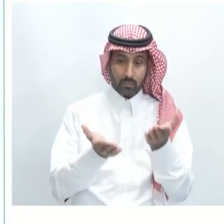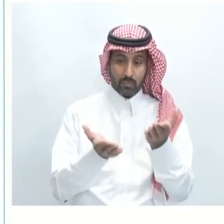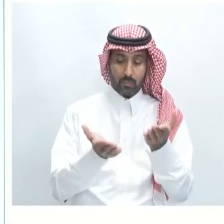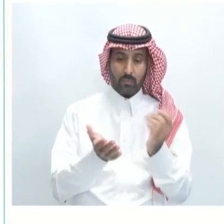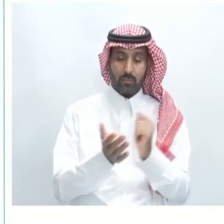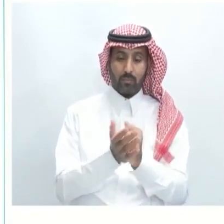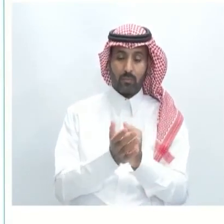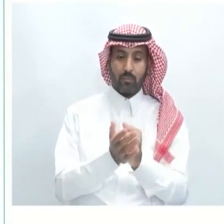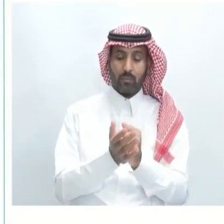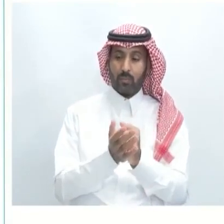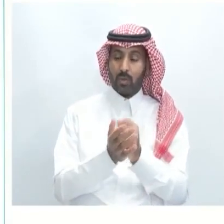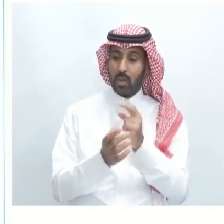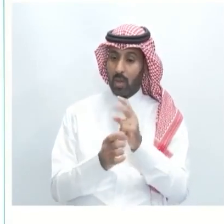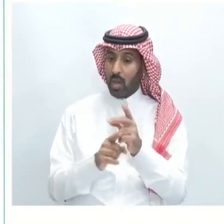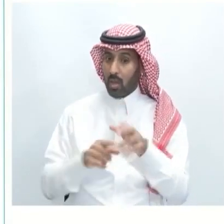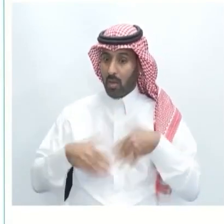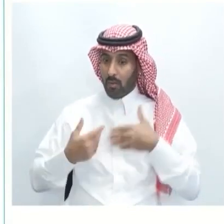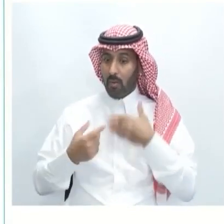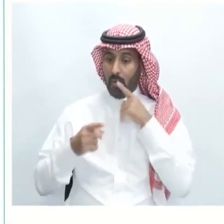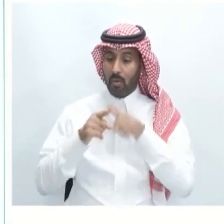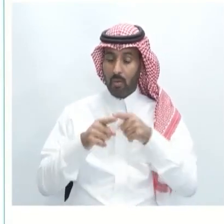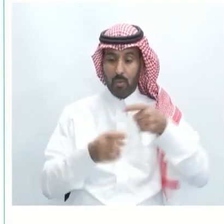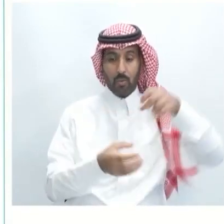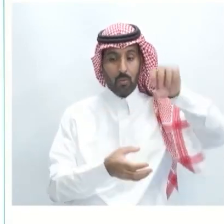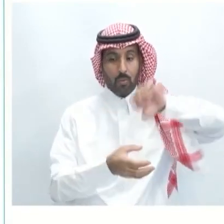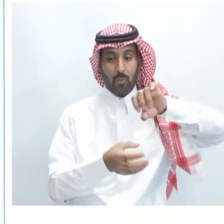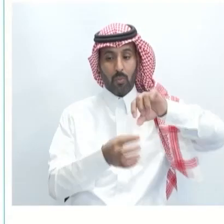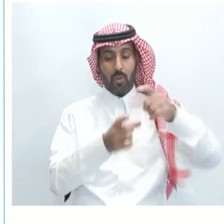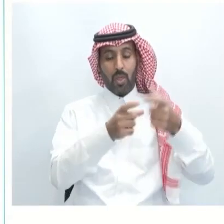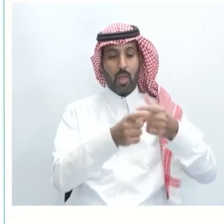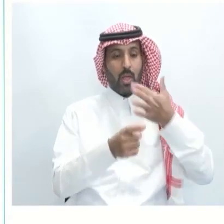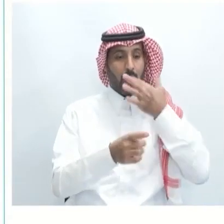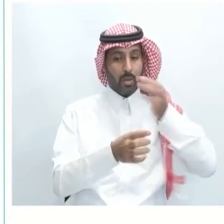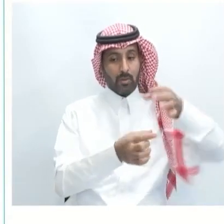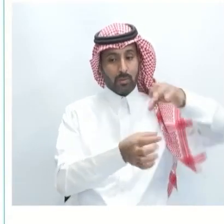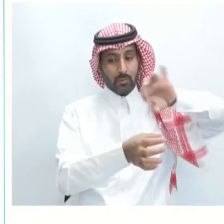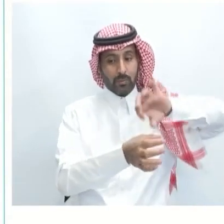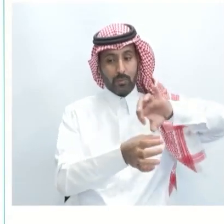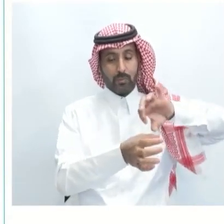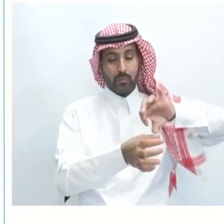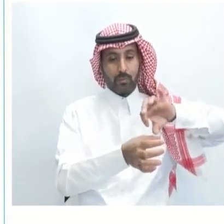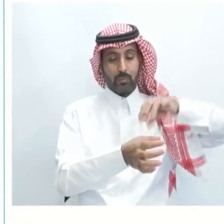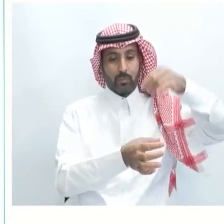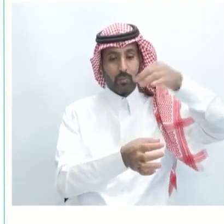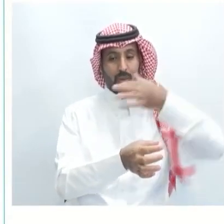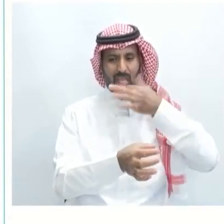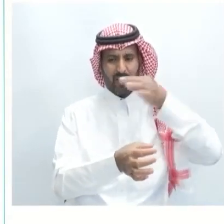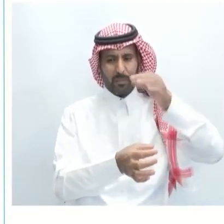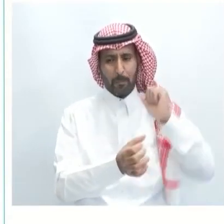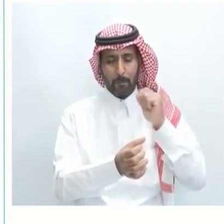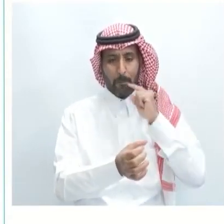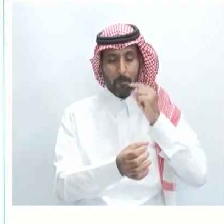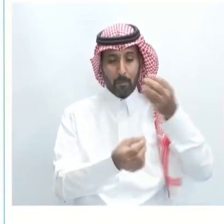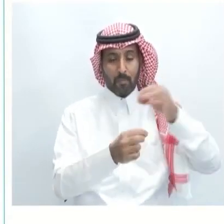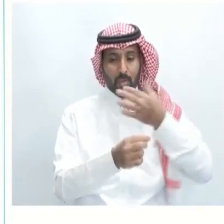trick someone is to put salt in the sugar bowl. Comparison here. To trick someone is